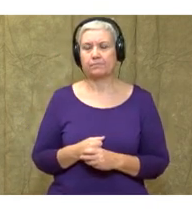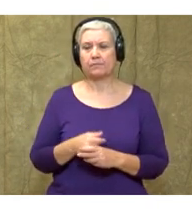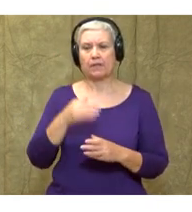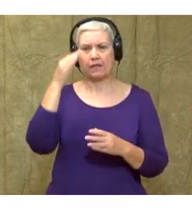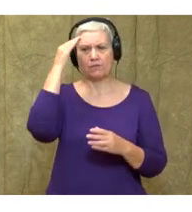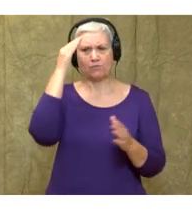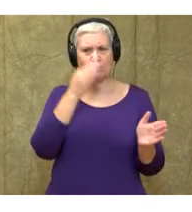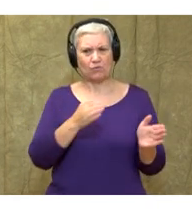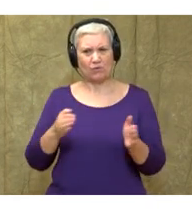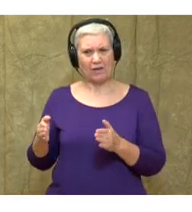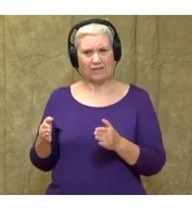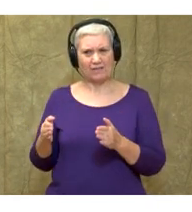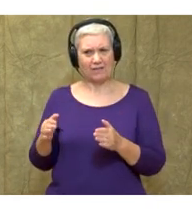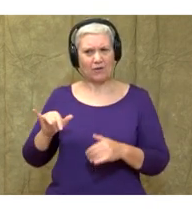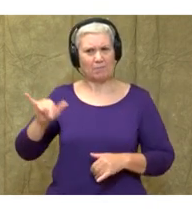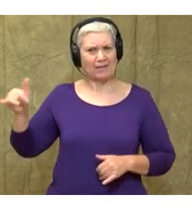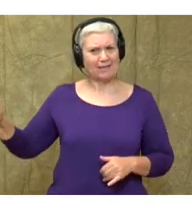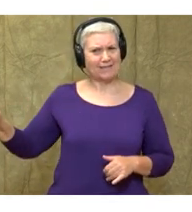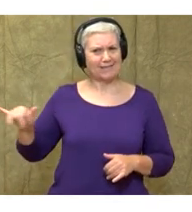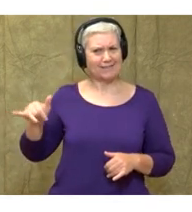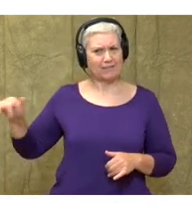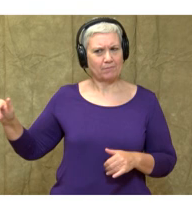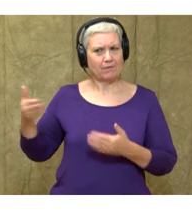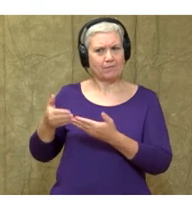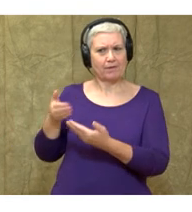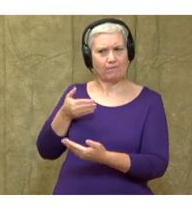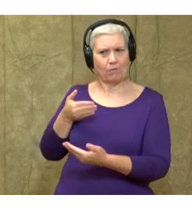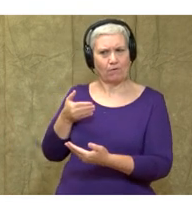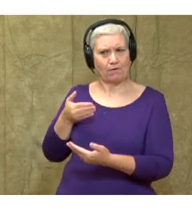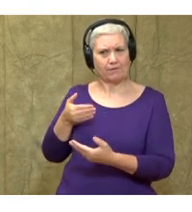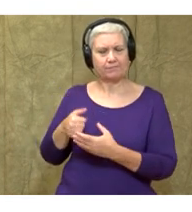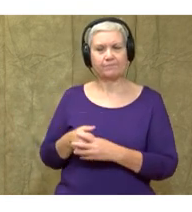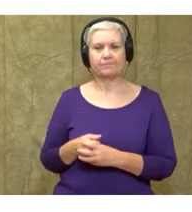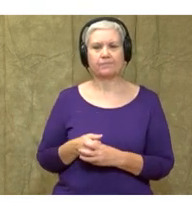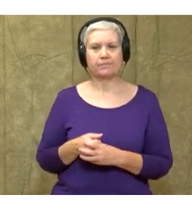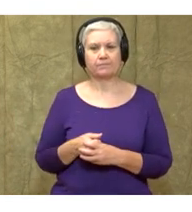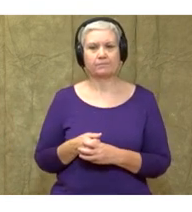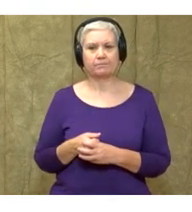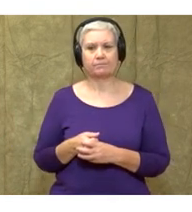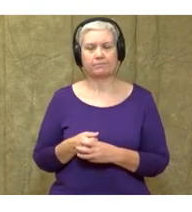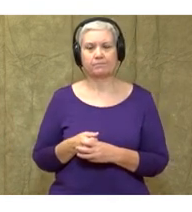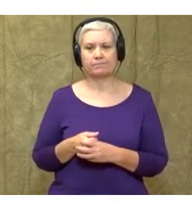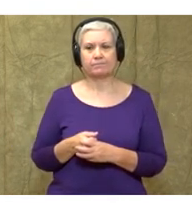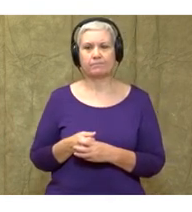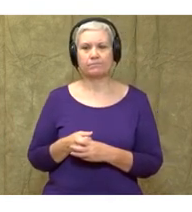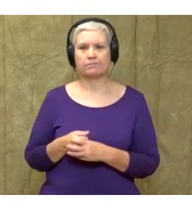here similar to what we did previously? If we were to work this equation out,